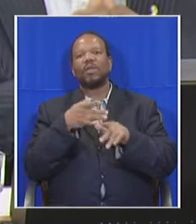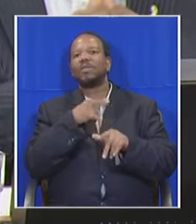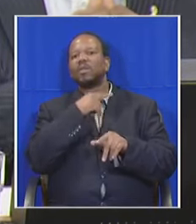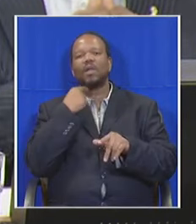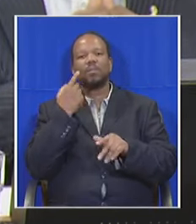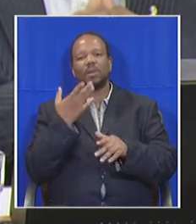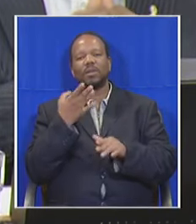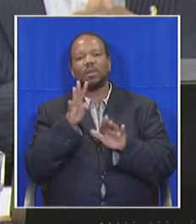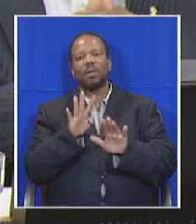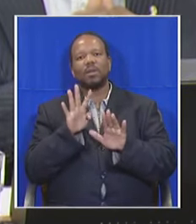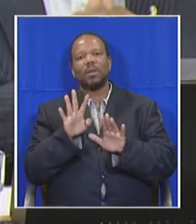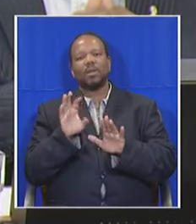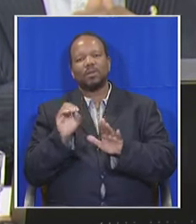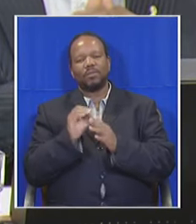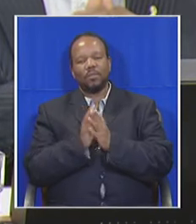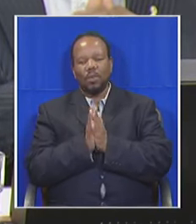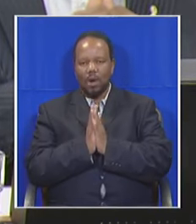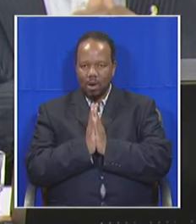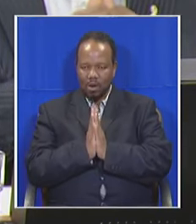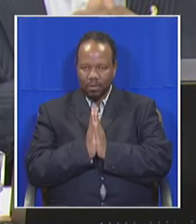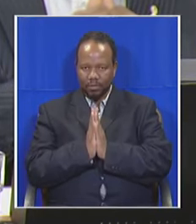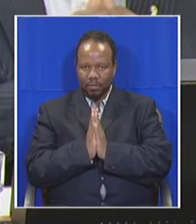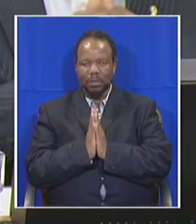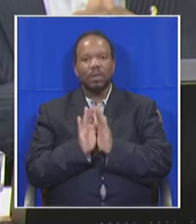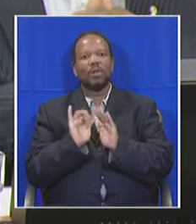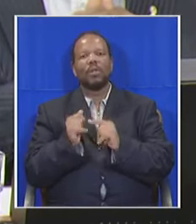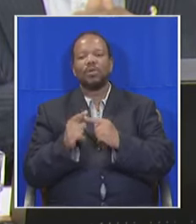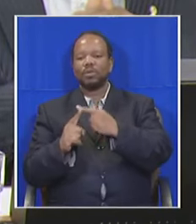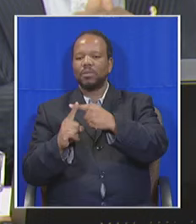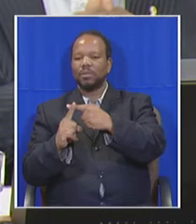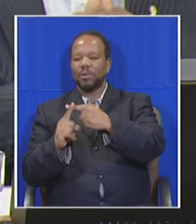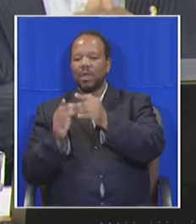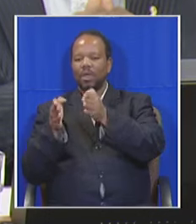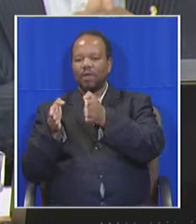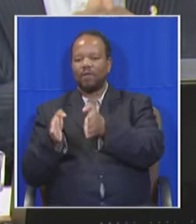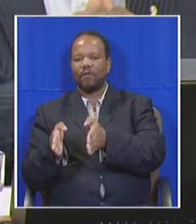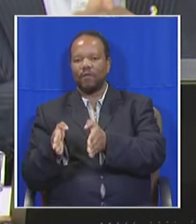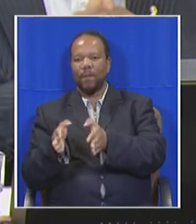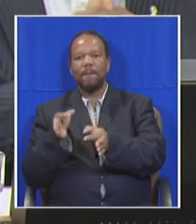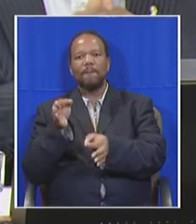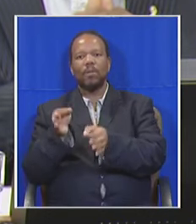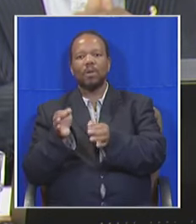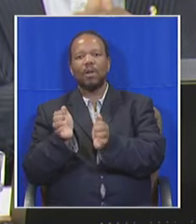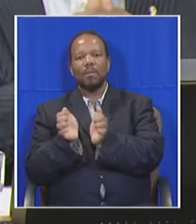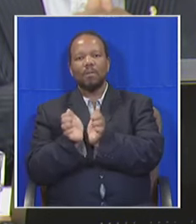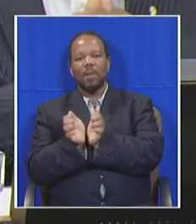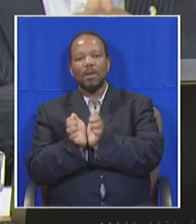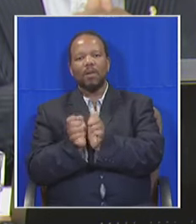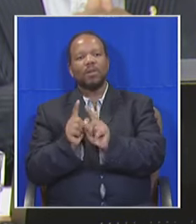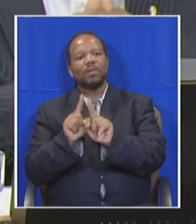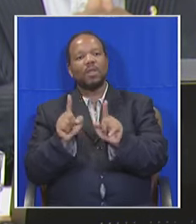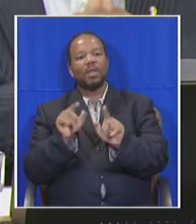1990. Recalls that the tasks to recover the graves of the political prisoners was given to the Missing Persons Task